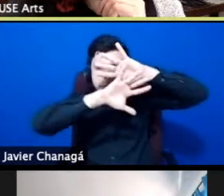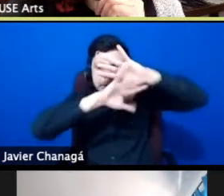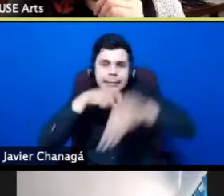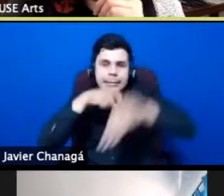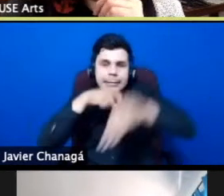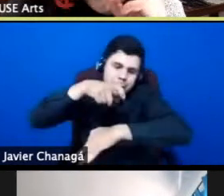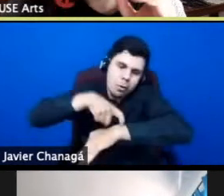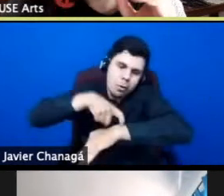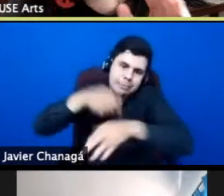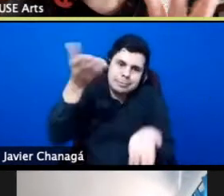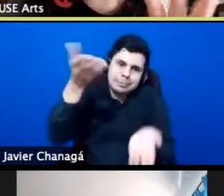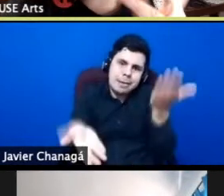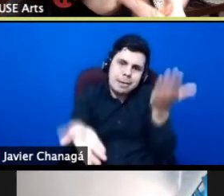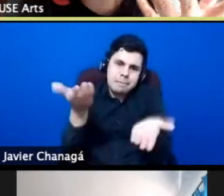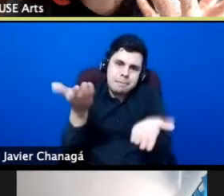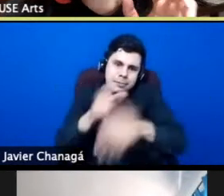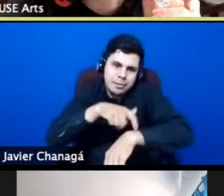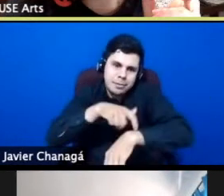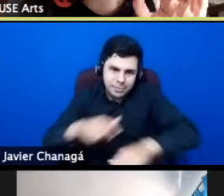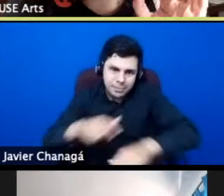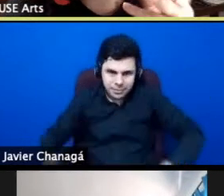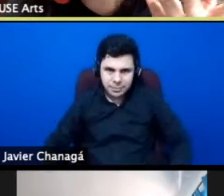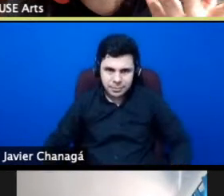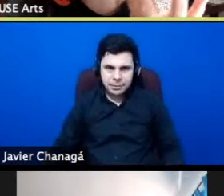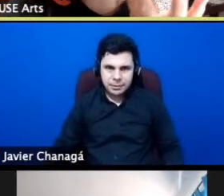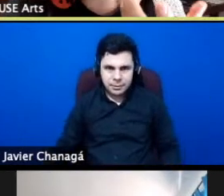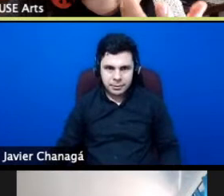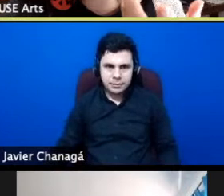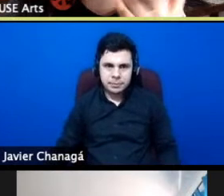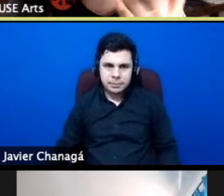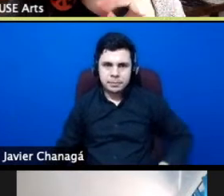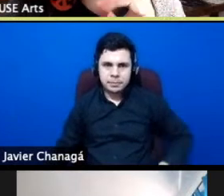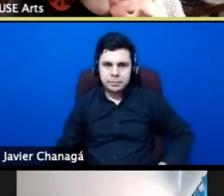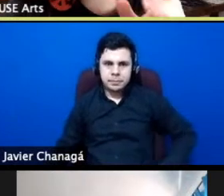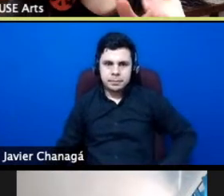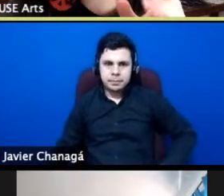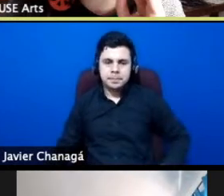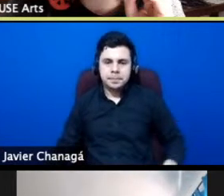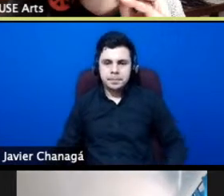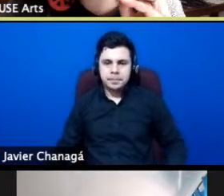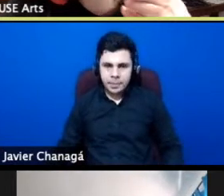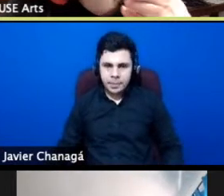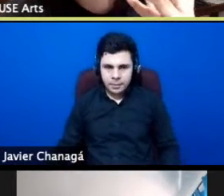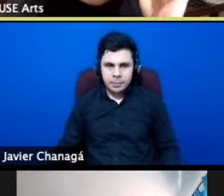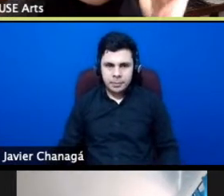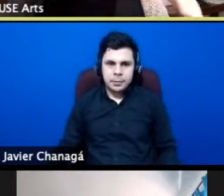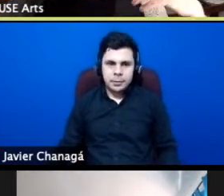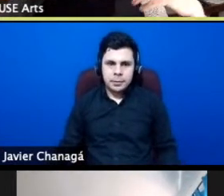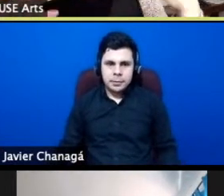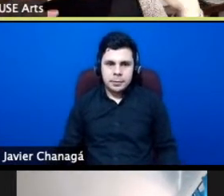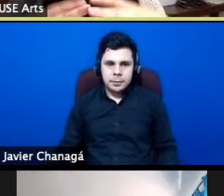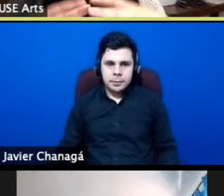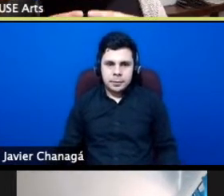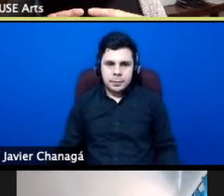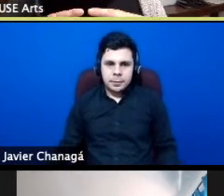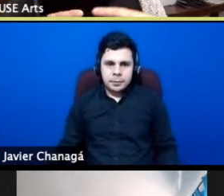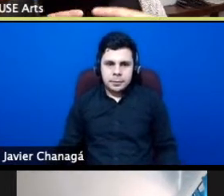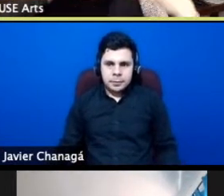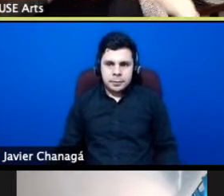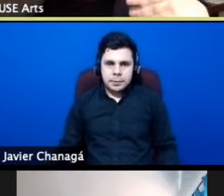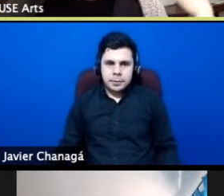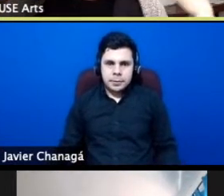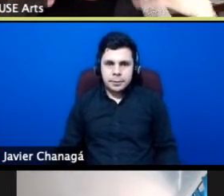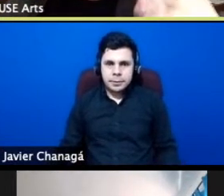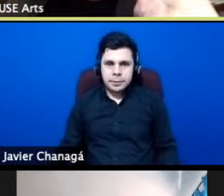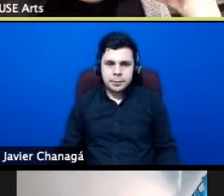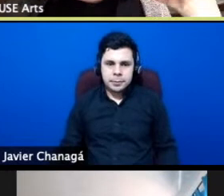I'm gonna give you some idea of how peace looks like to me, and I don't really know, you know, the environmental context in